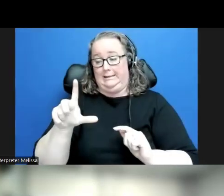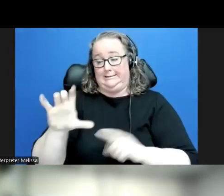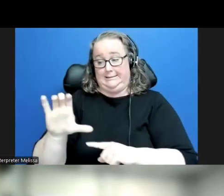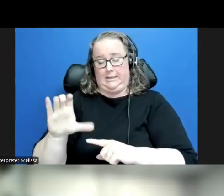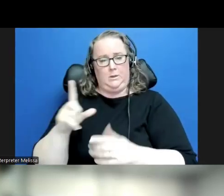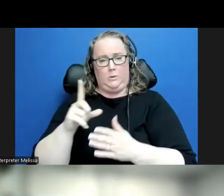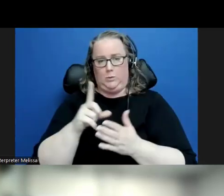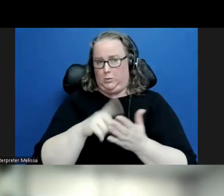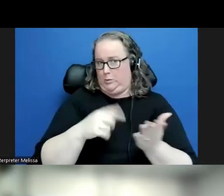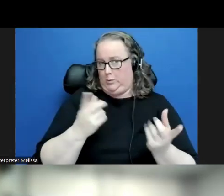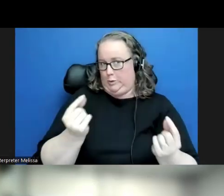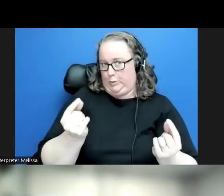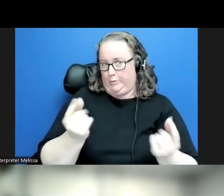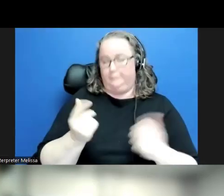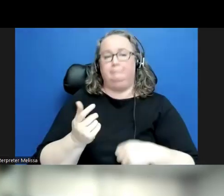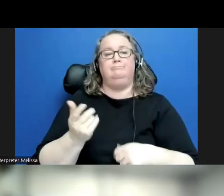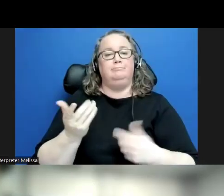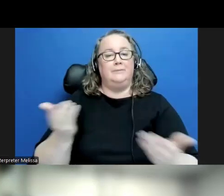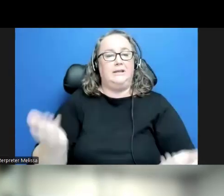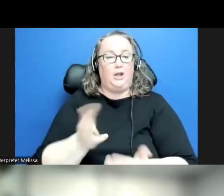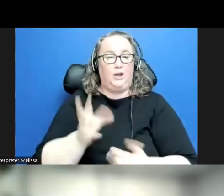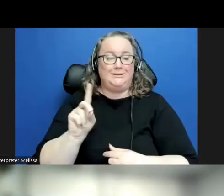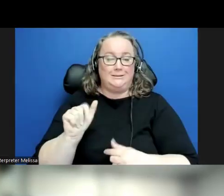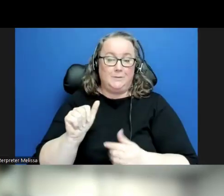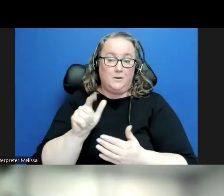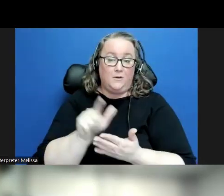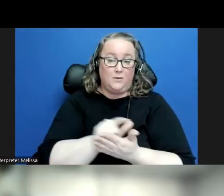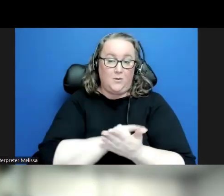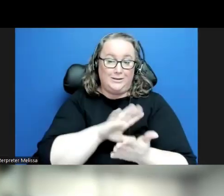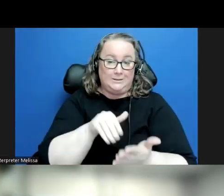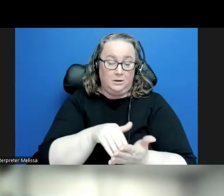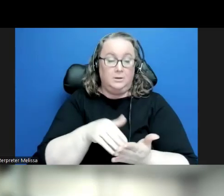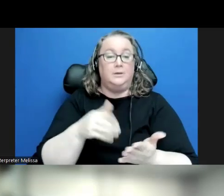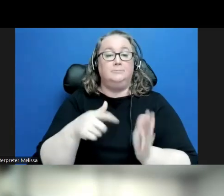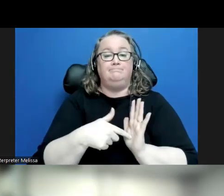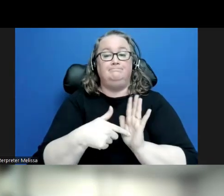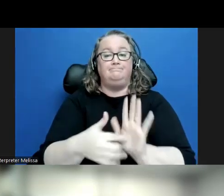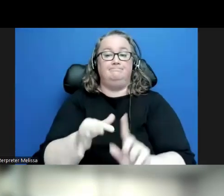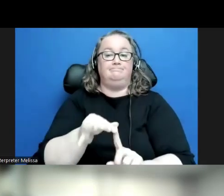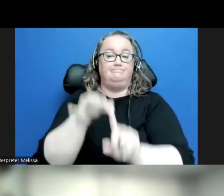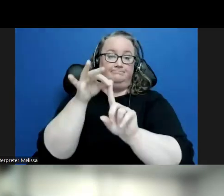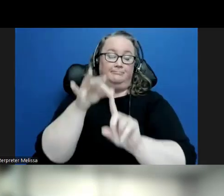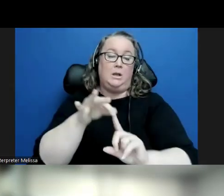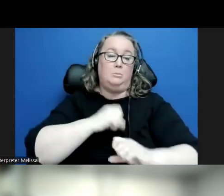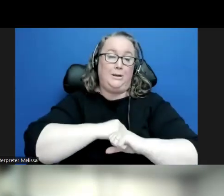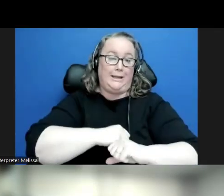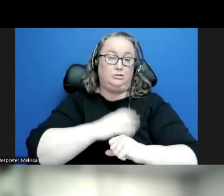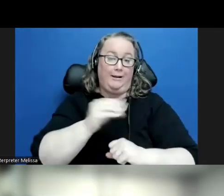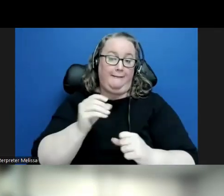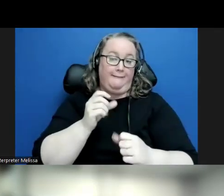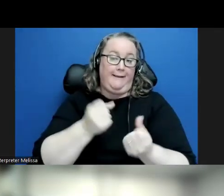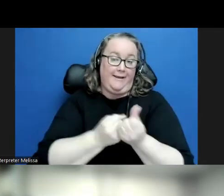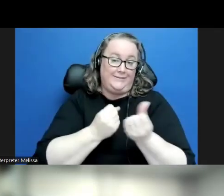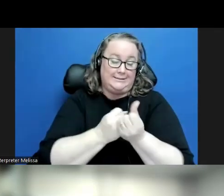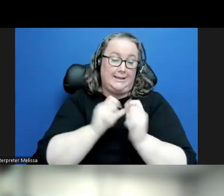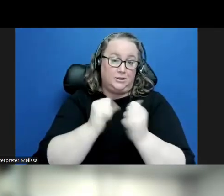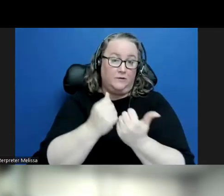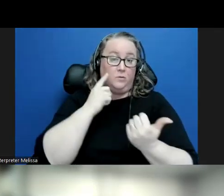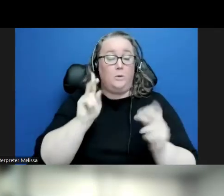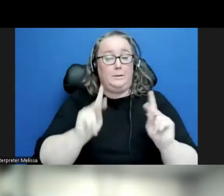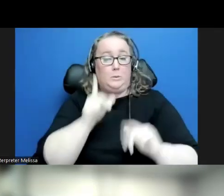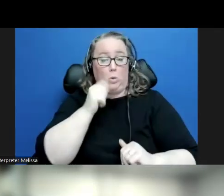we do. The Disability Law Center is the designated protection and advocacy agency for people